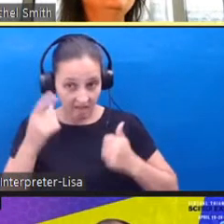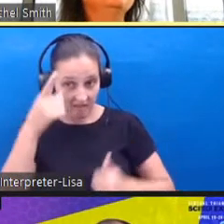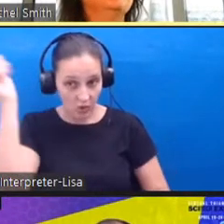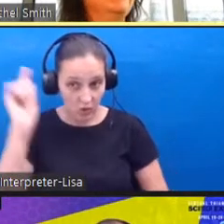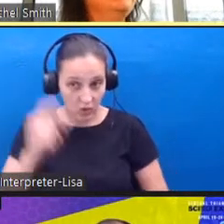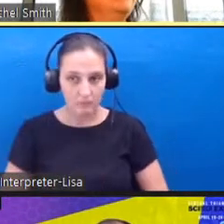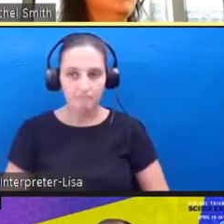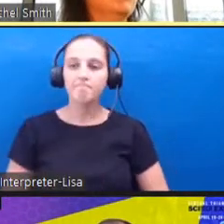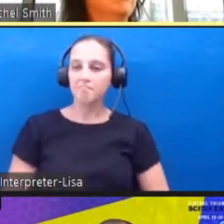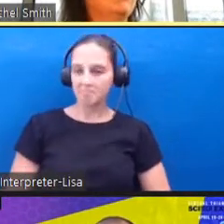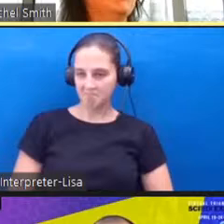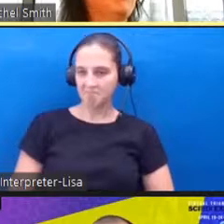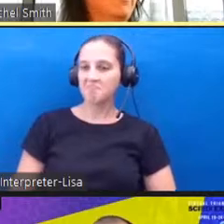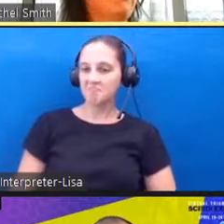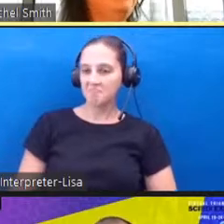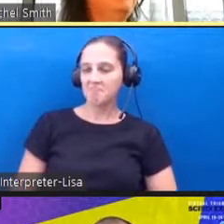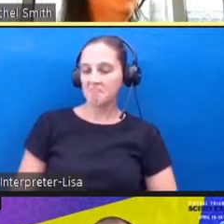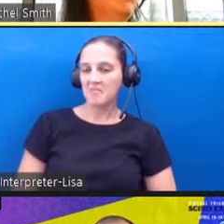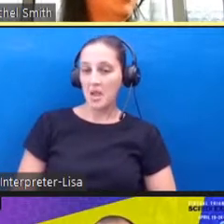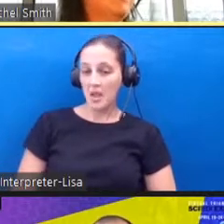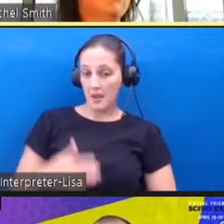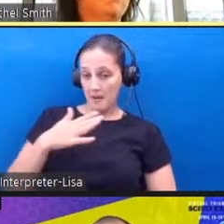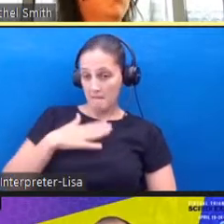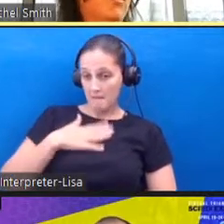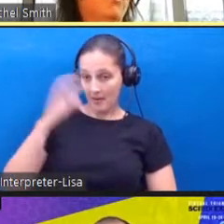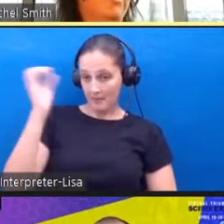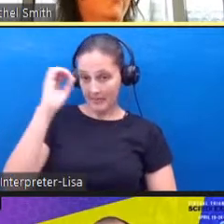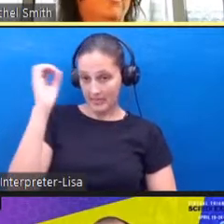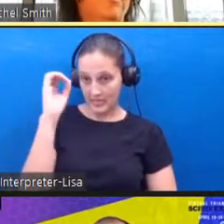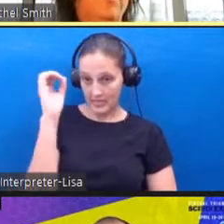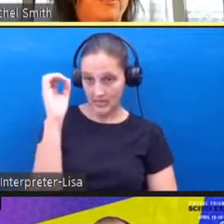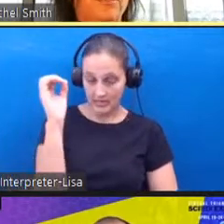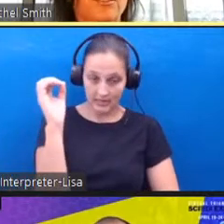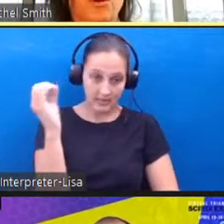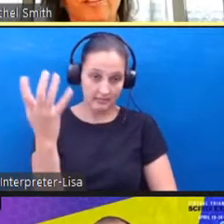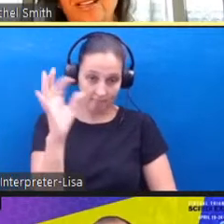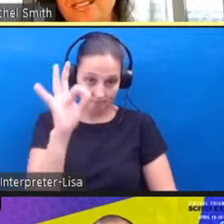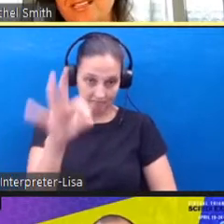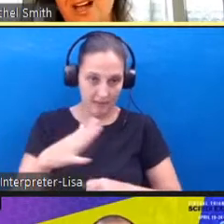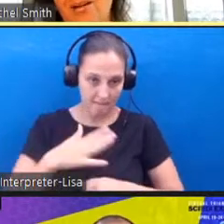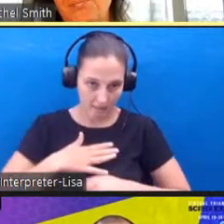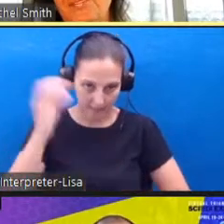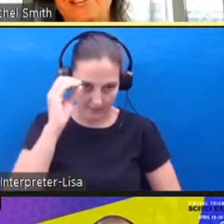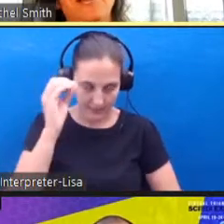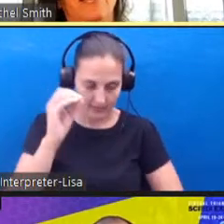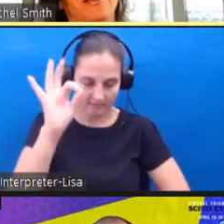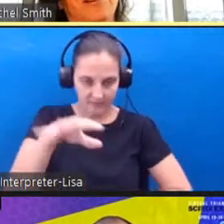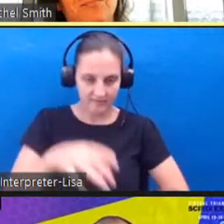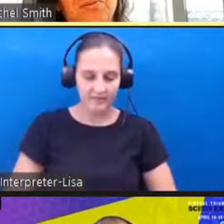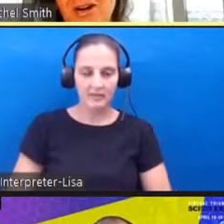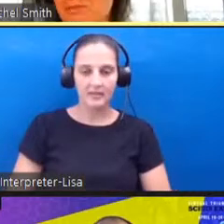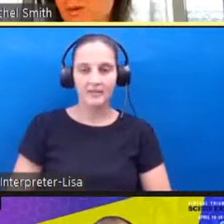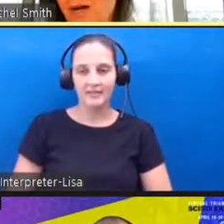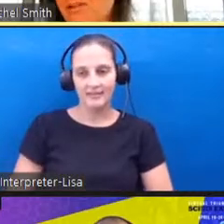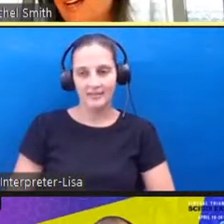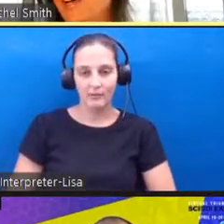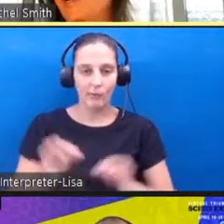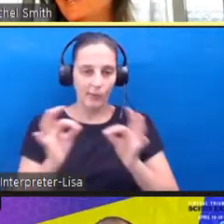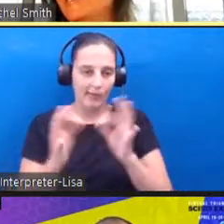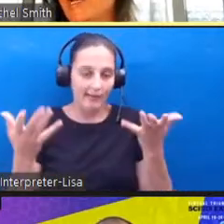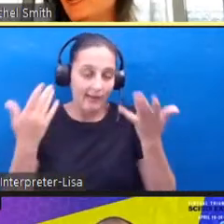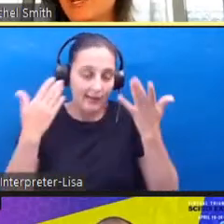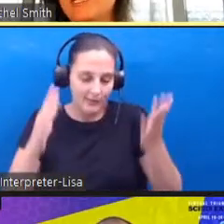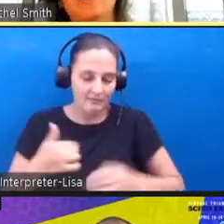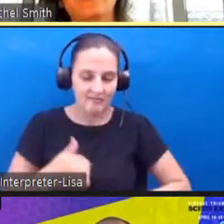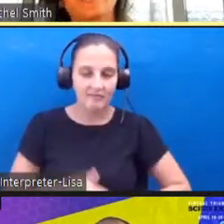I think there's, so my opinion, which is worth whatever you feel it's worth, is nothing, perhaps,